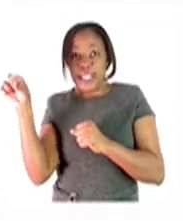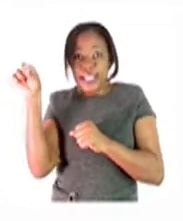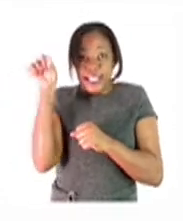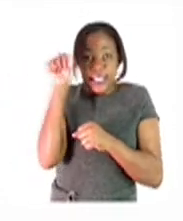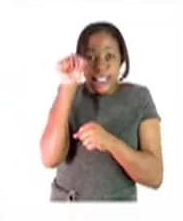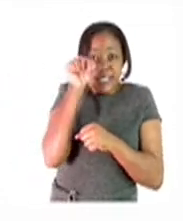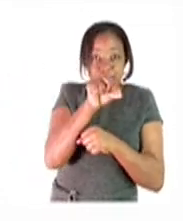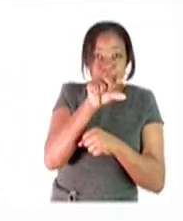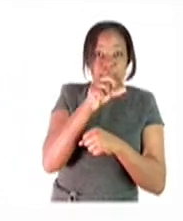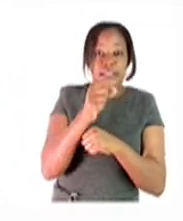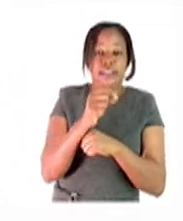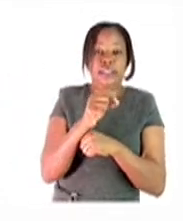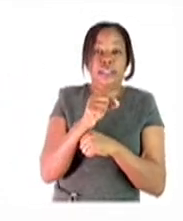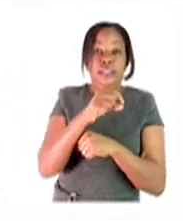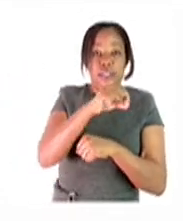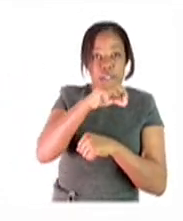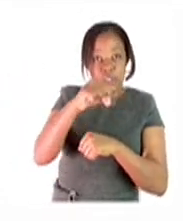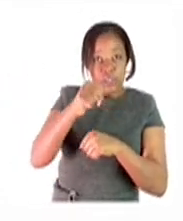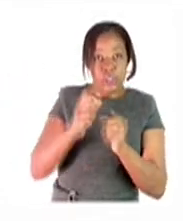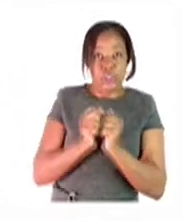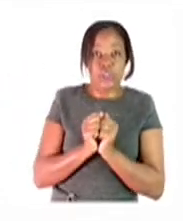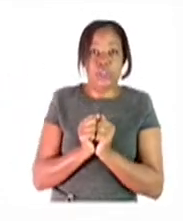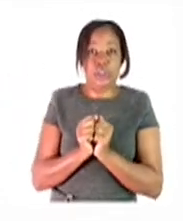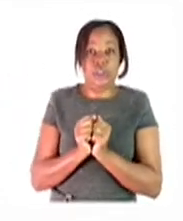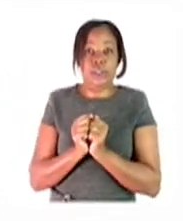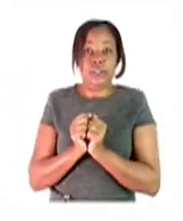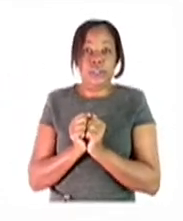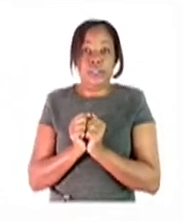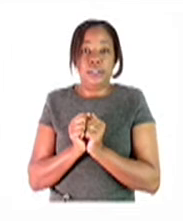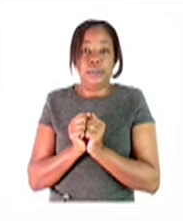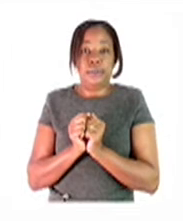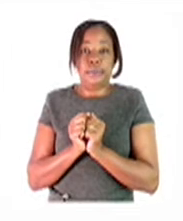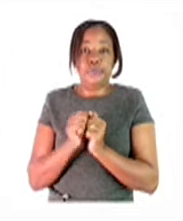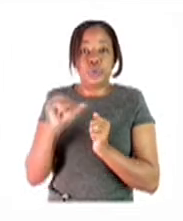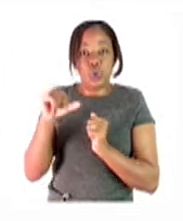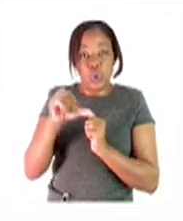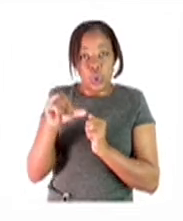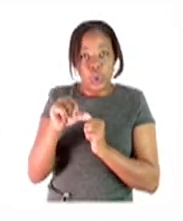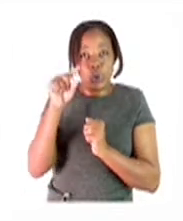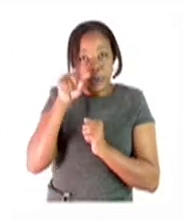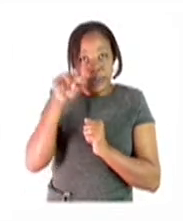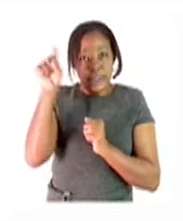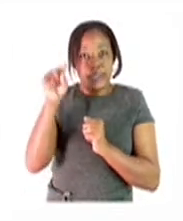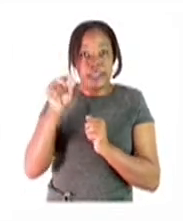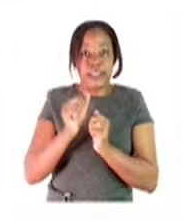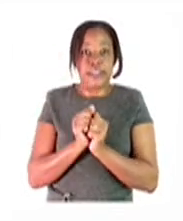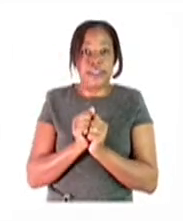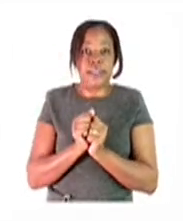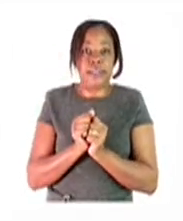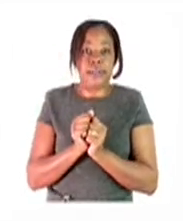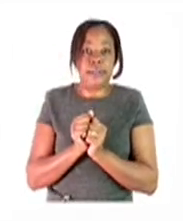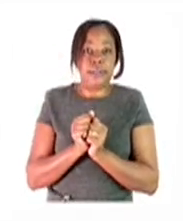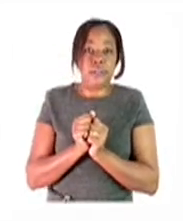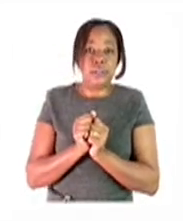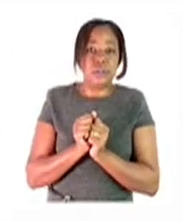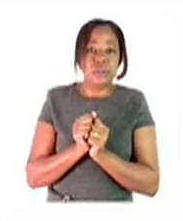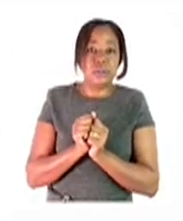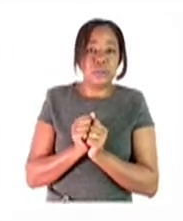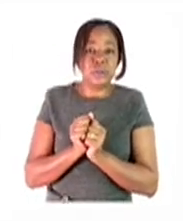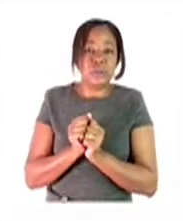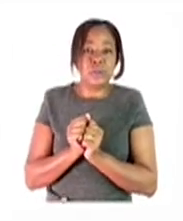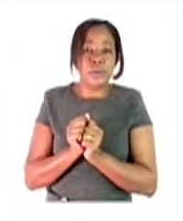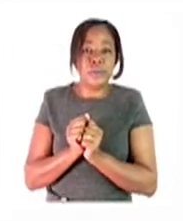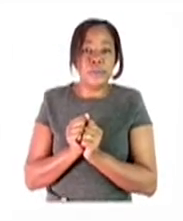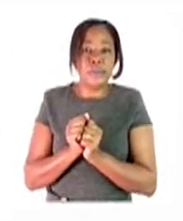Due, stew. The plant to the 3 meters tall. Grew, hue.